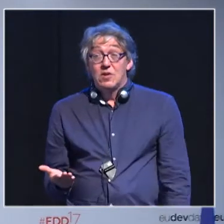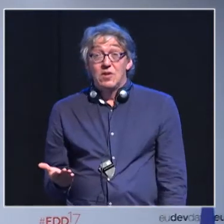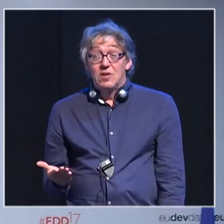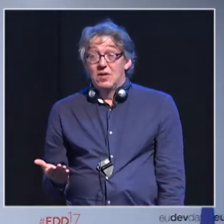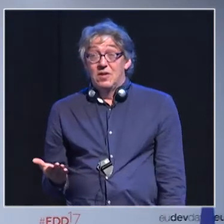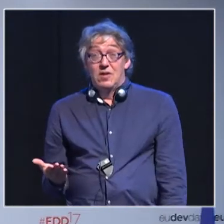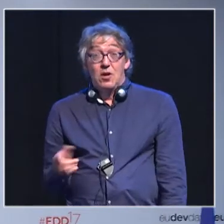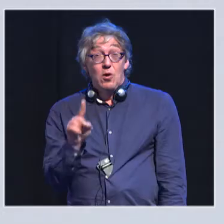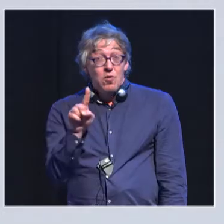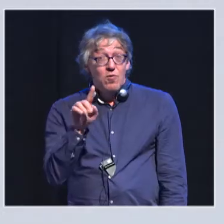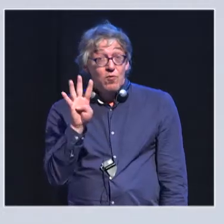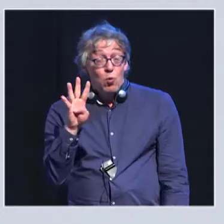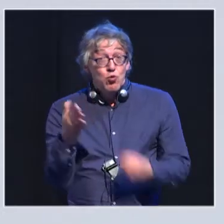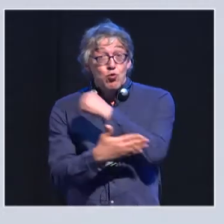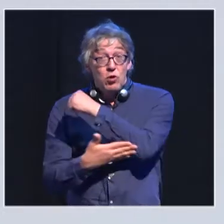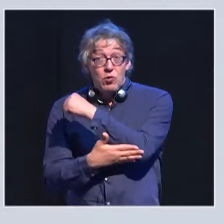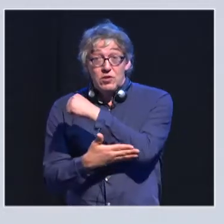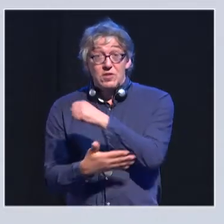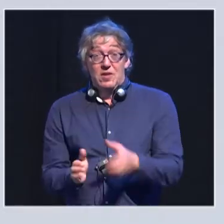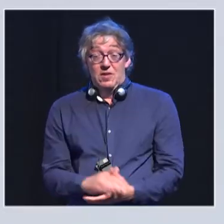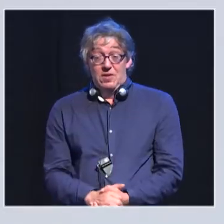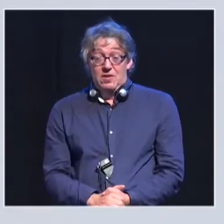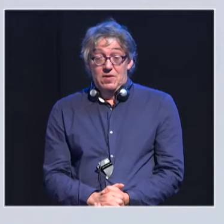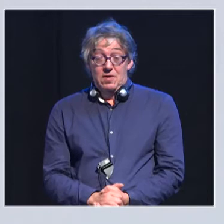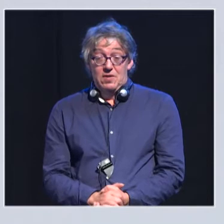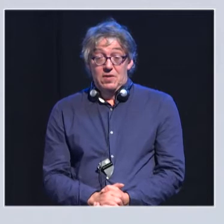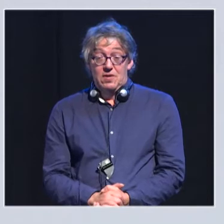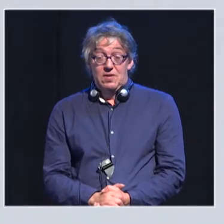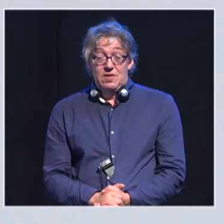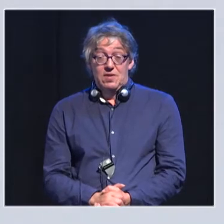those countries. No place for Amazon because